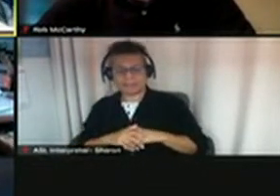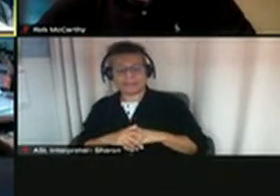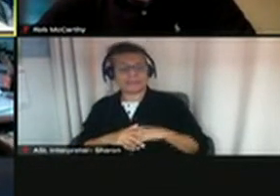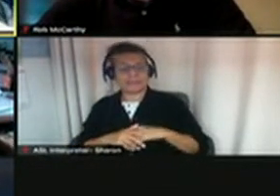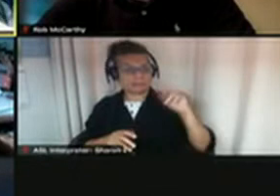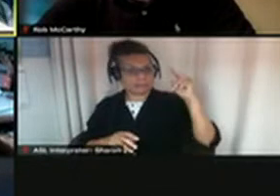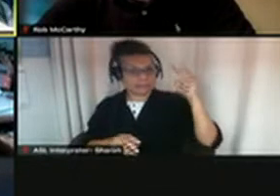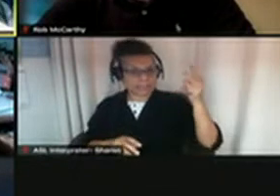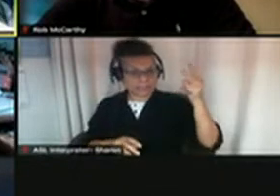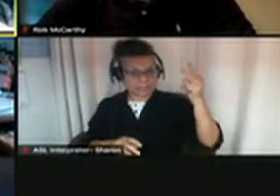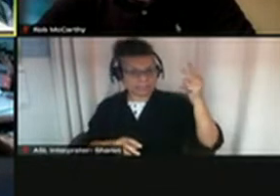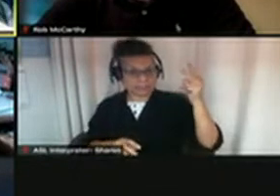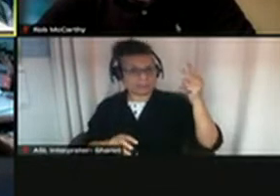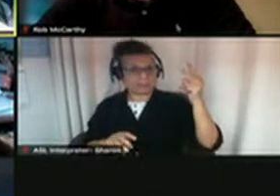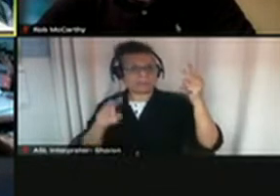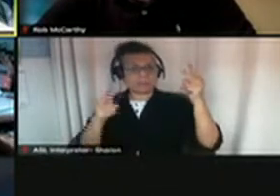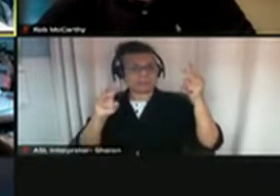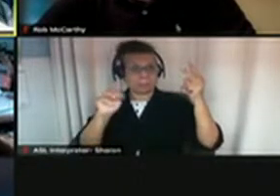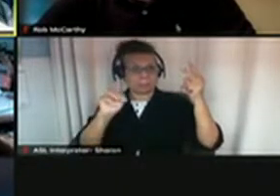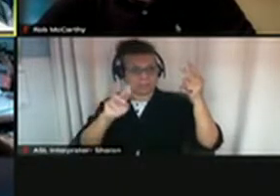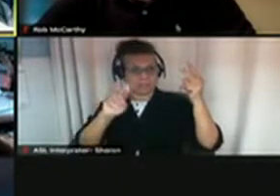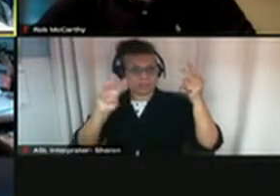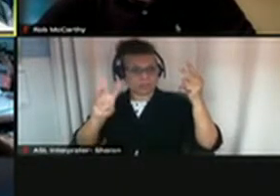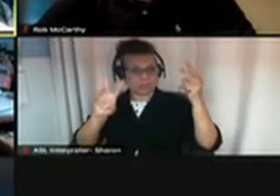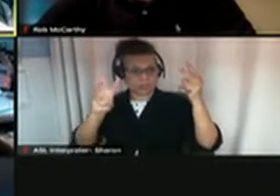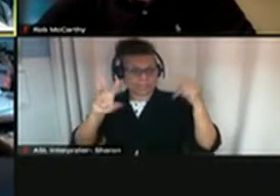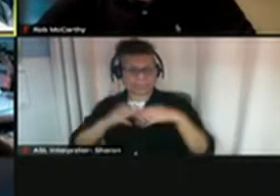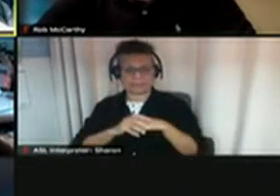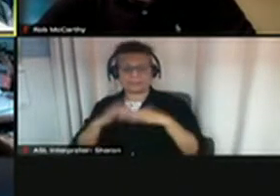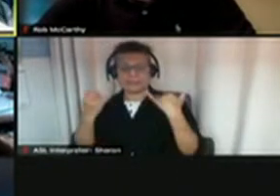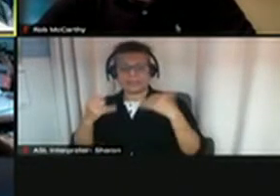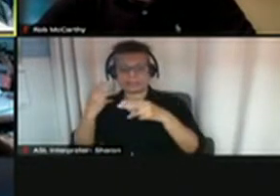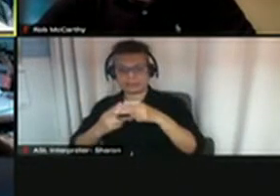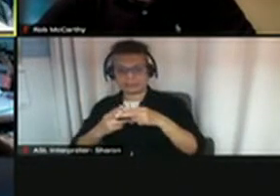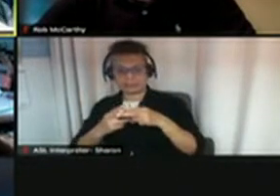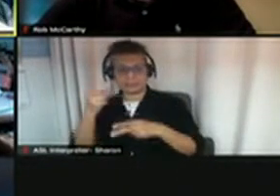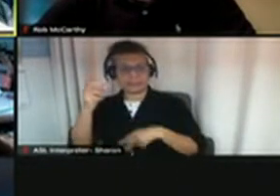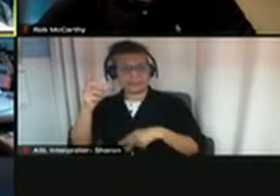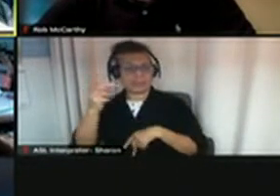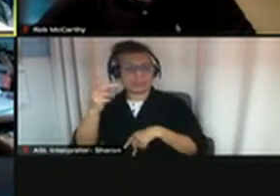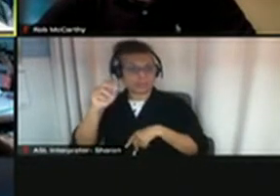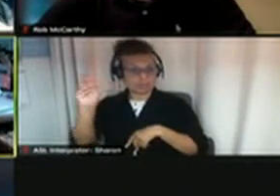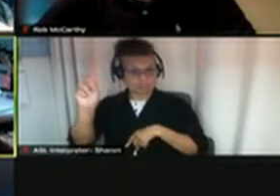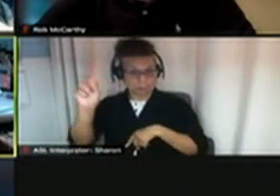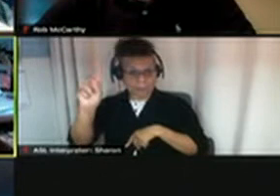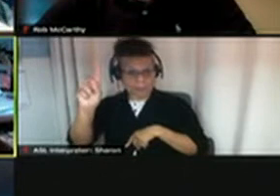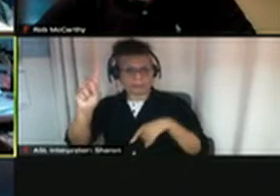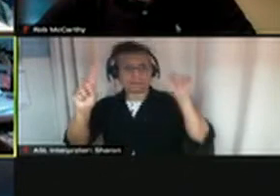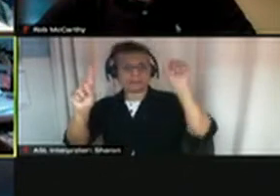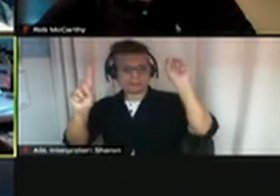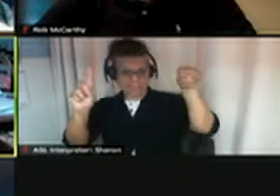Weldy. All right, let me call the roll. Mr. Drummy. Yes.